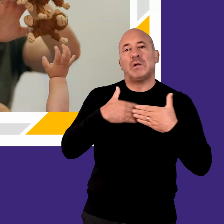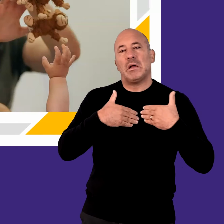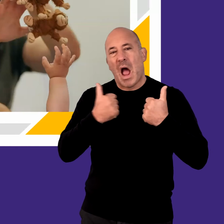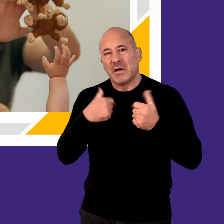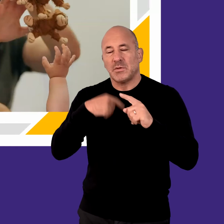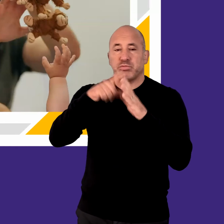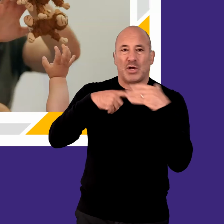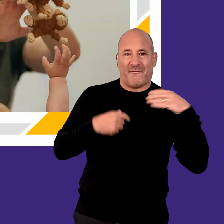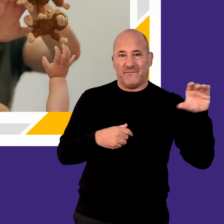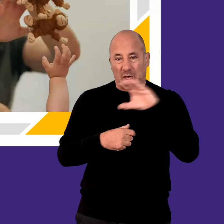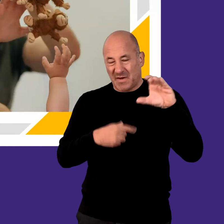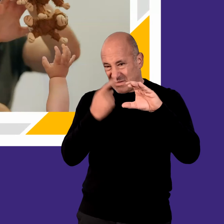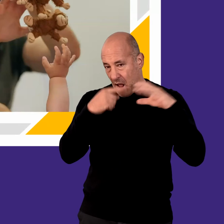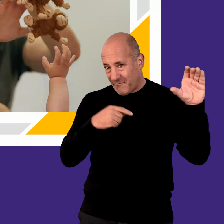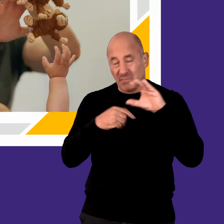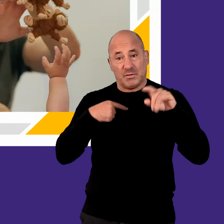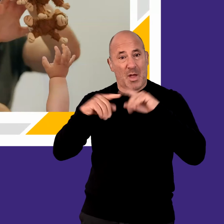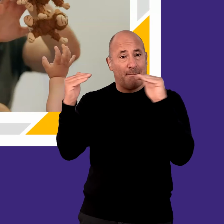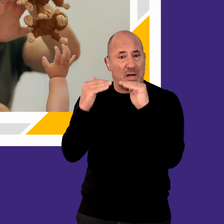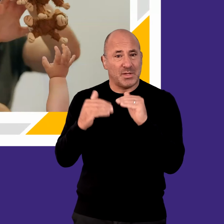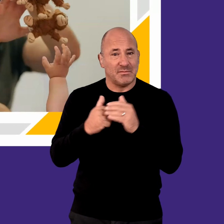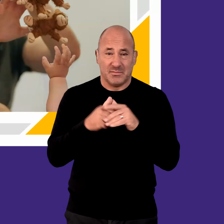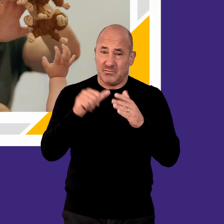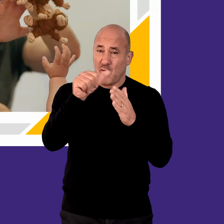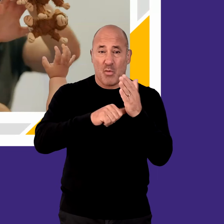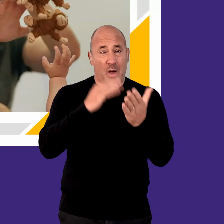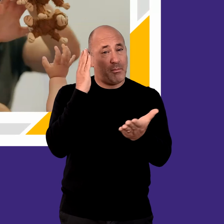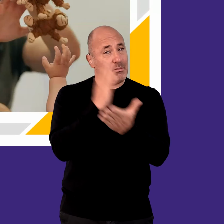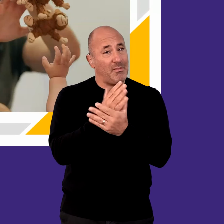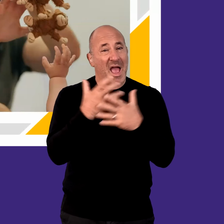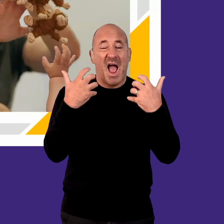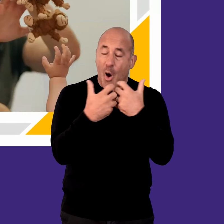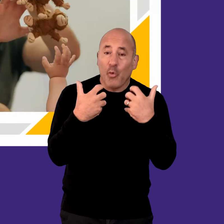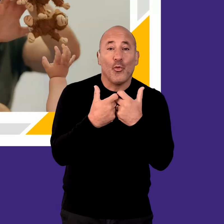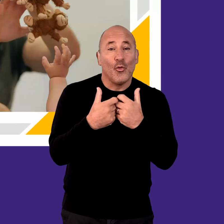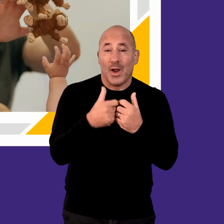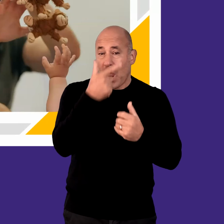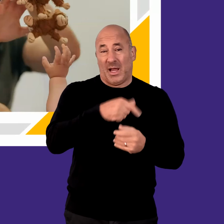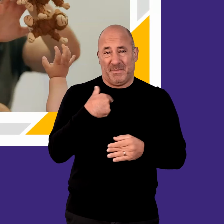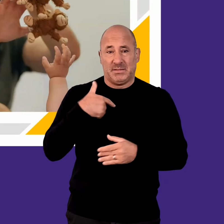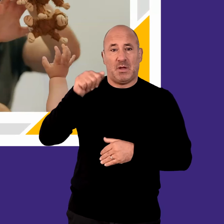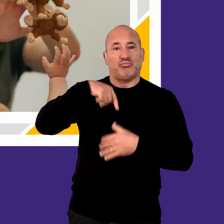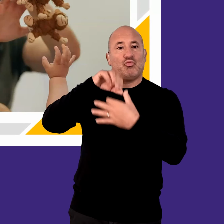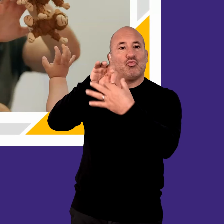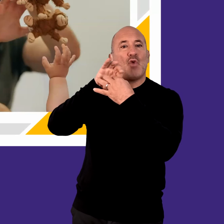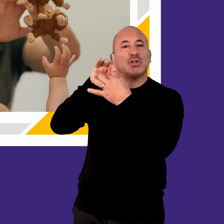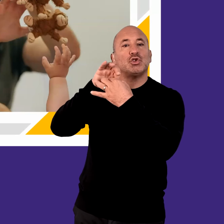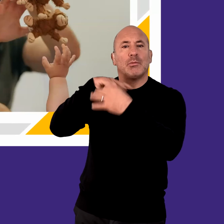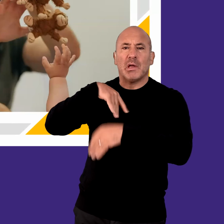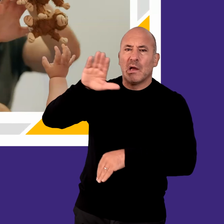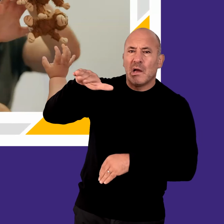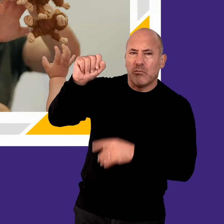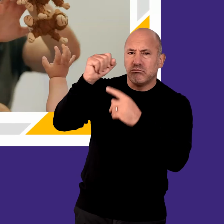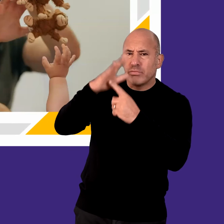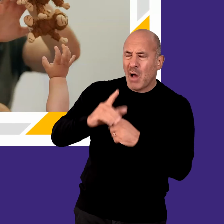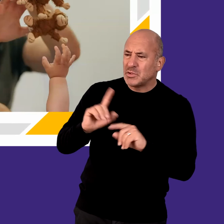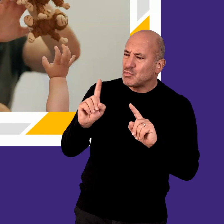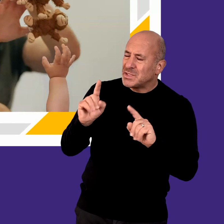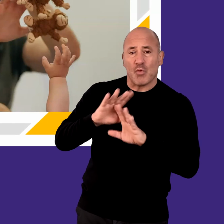project funds where we can raise them. That whole programme would not have happened if I hadn't started the relationship by asking about